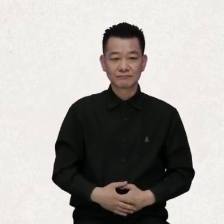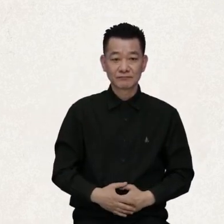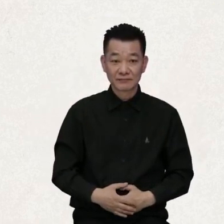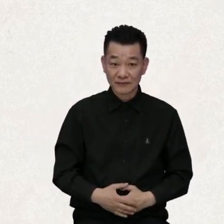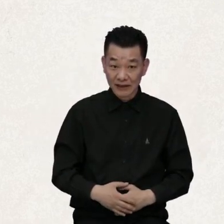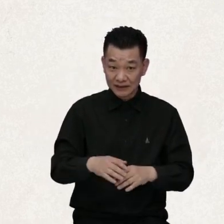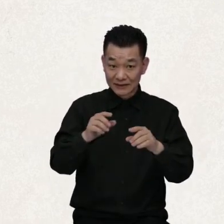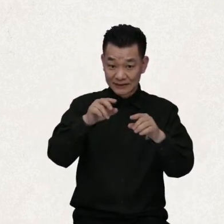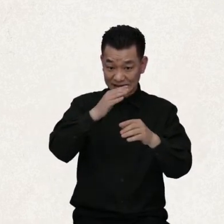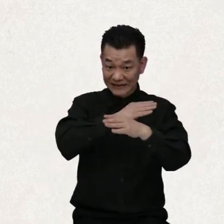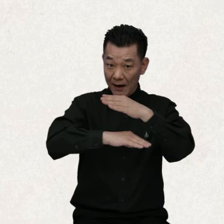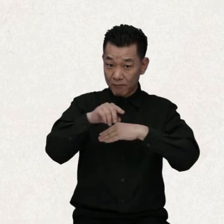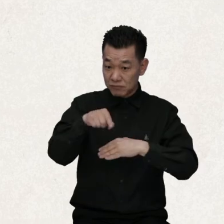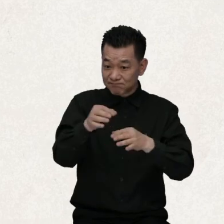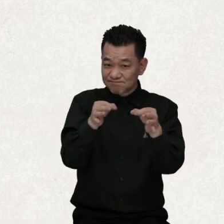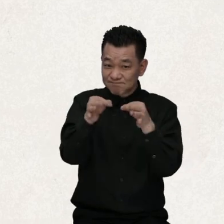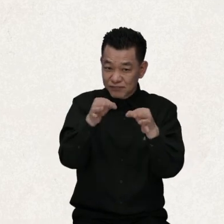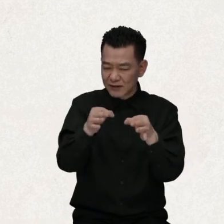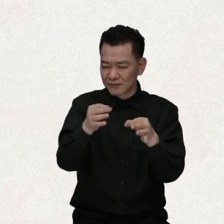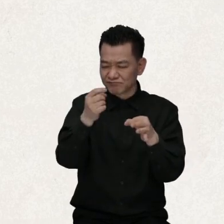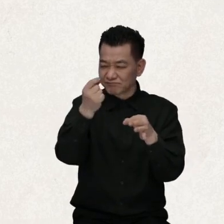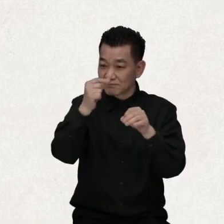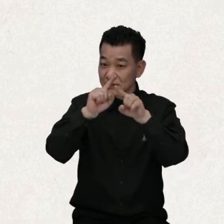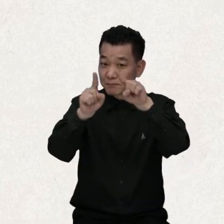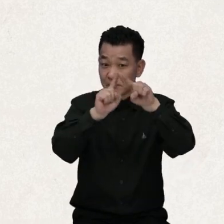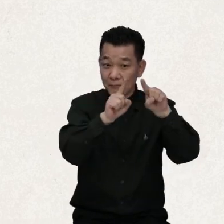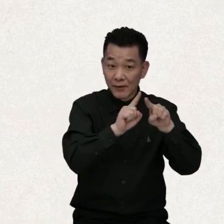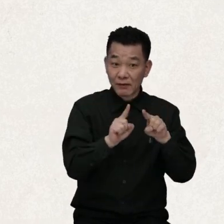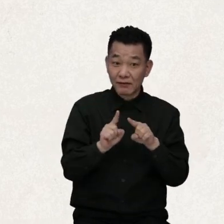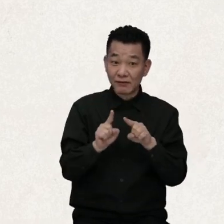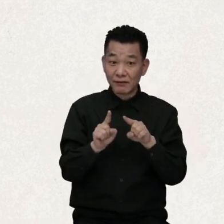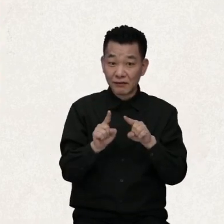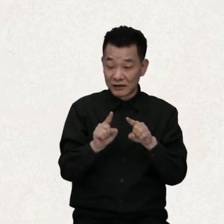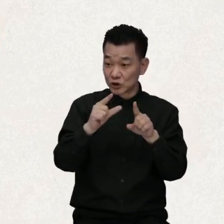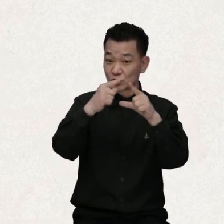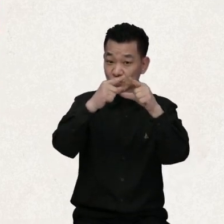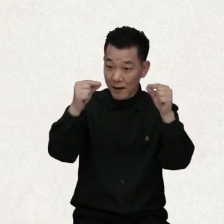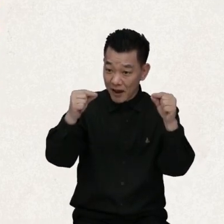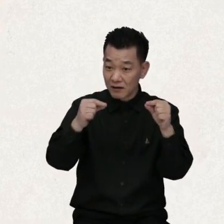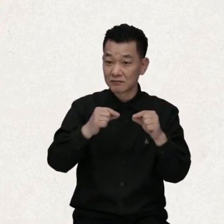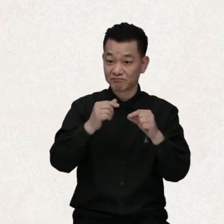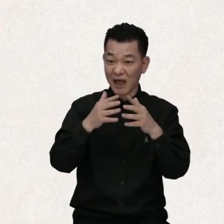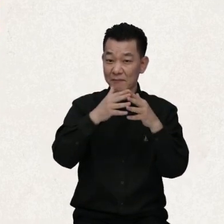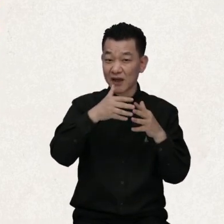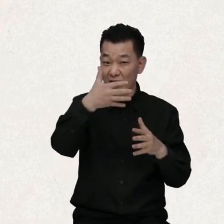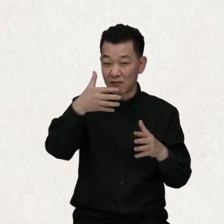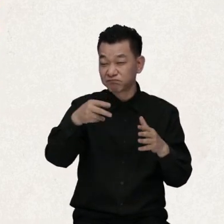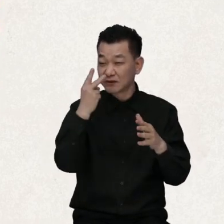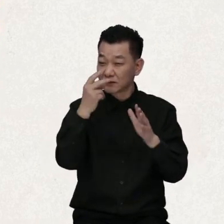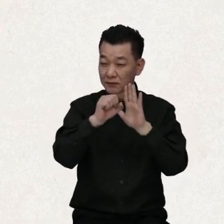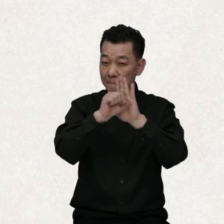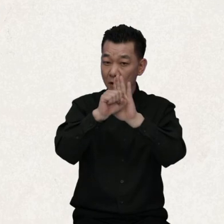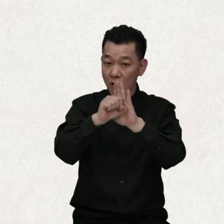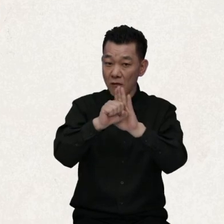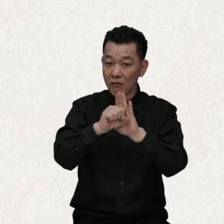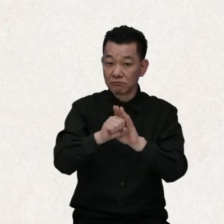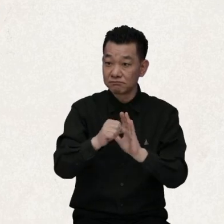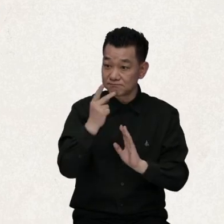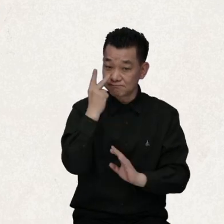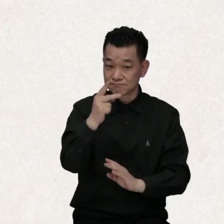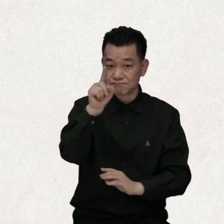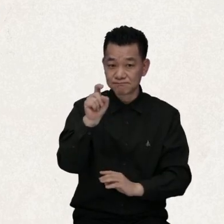policies, culture, and ways to see persons with disabilities. Shall we look at the examples of Japan and the